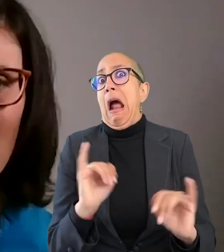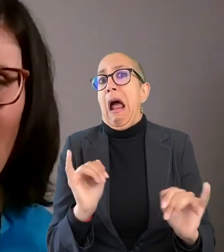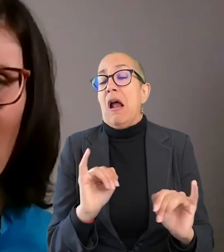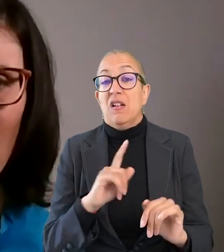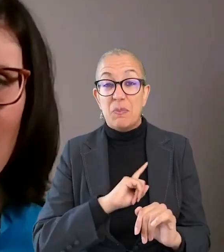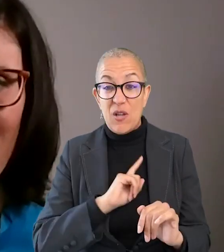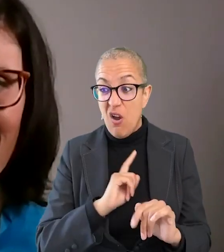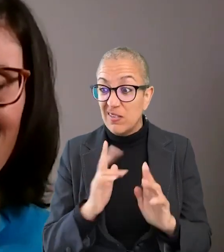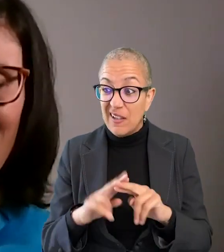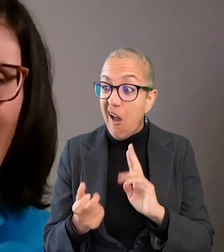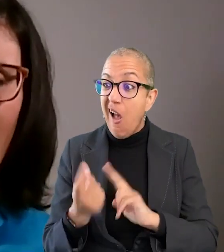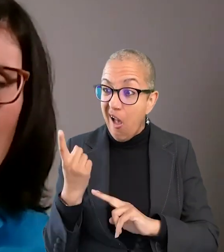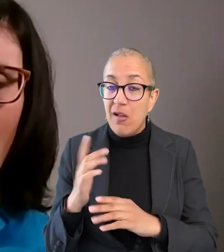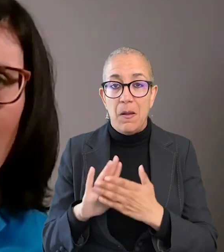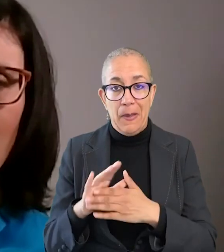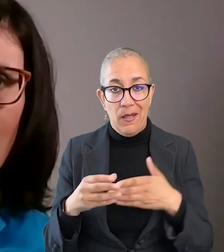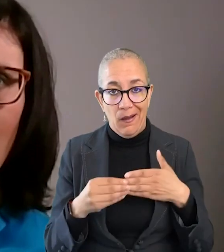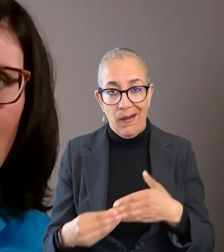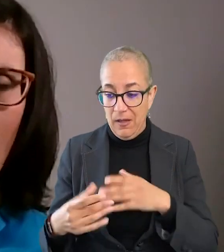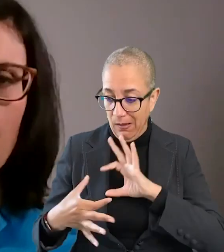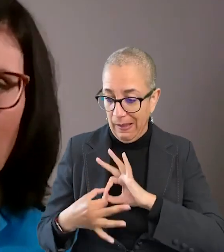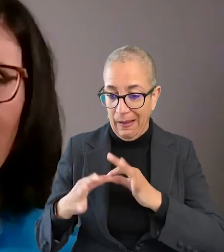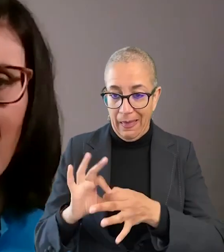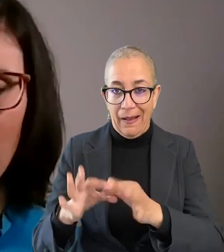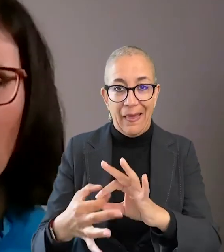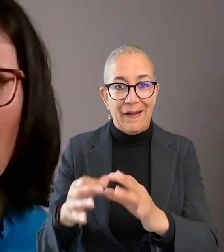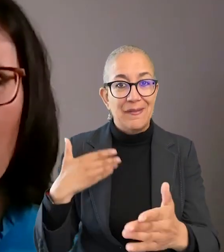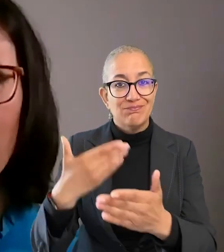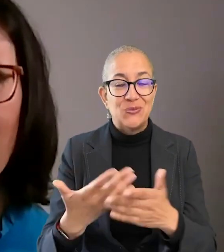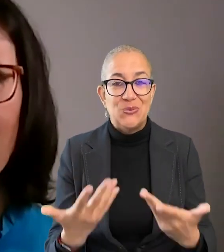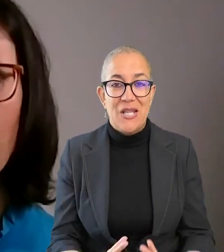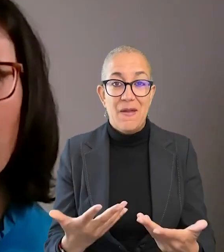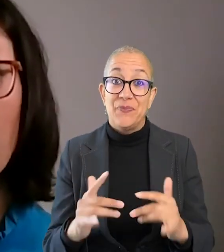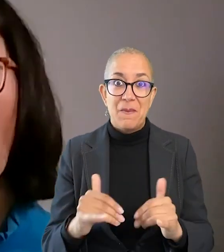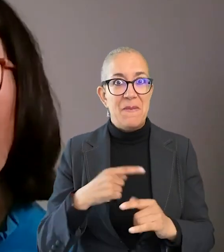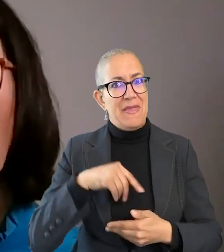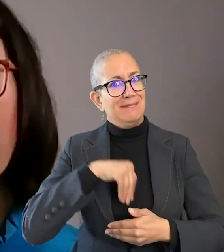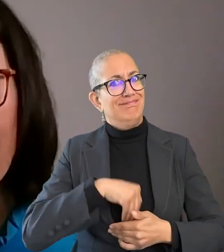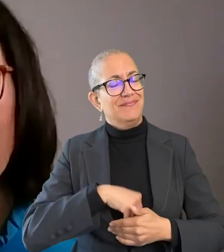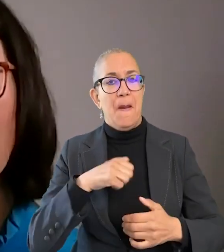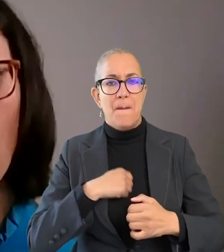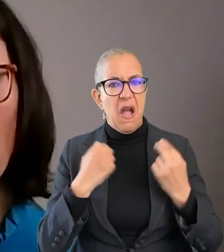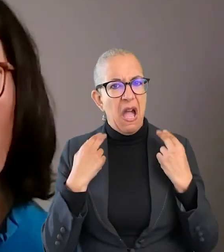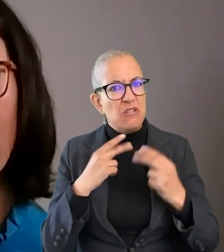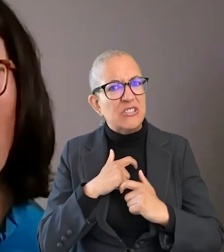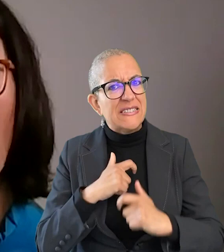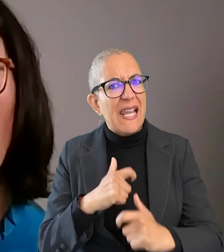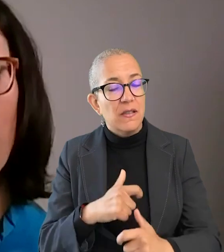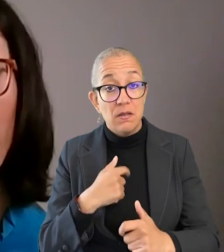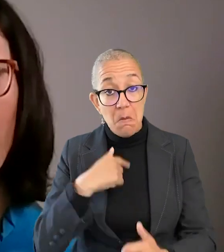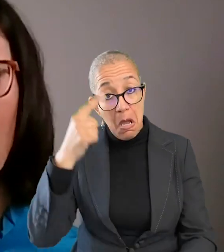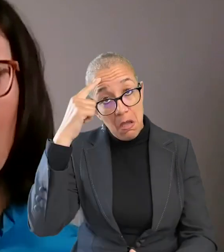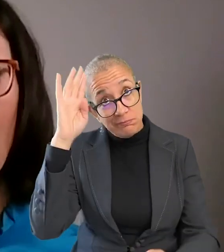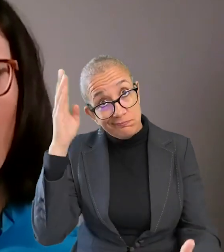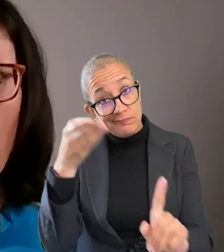it's led to where I want to be. And perhaps that is at the core of my resilience, because my mindset is always about,